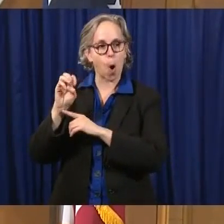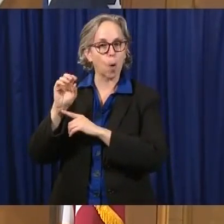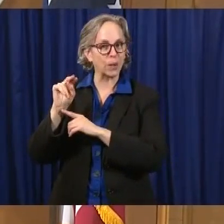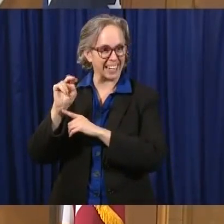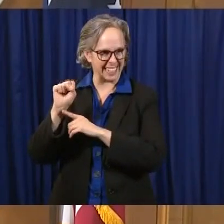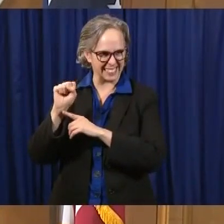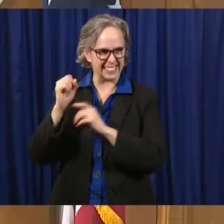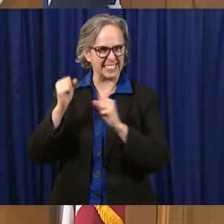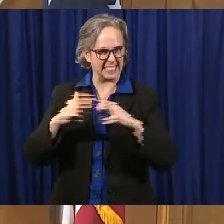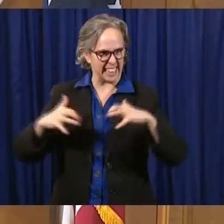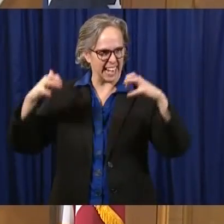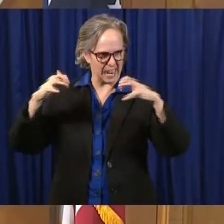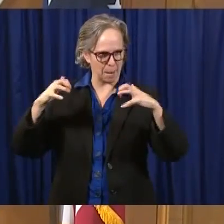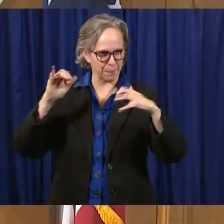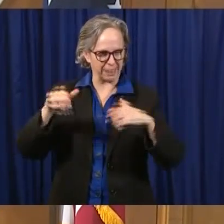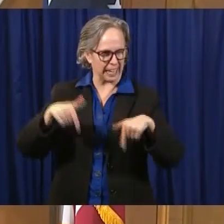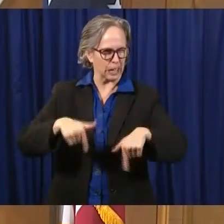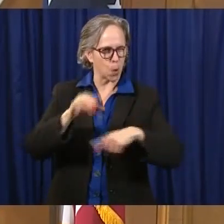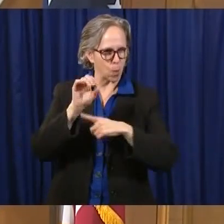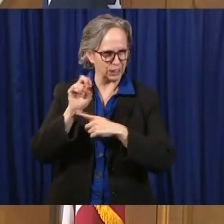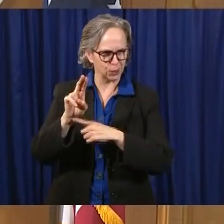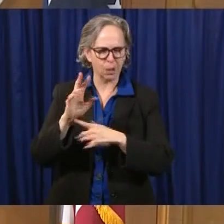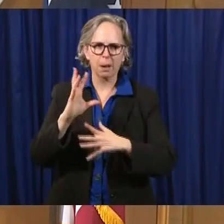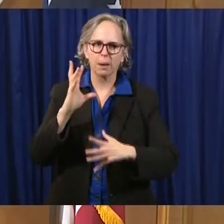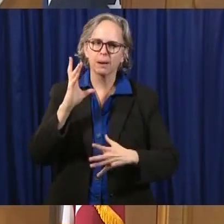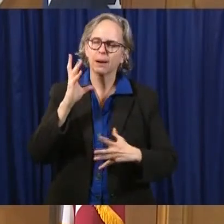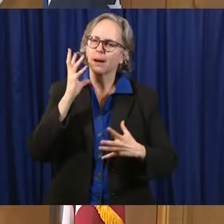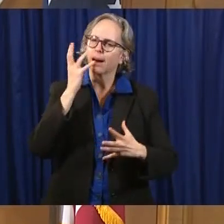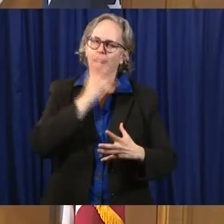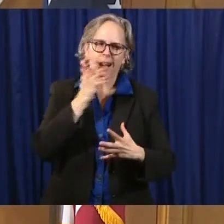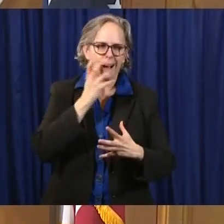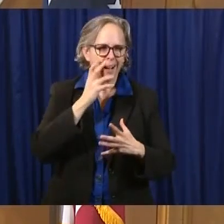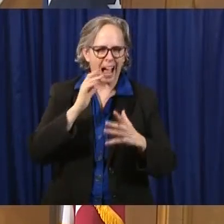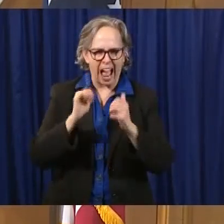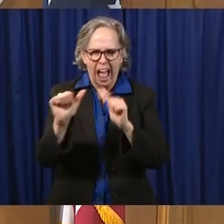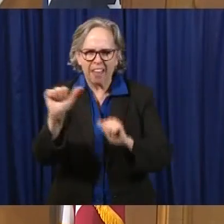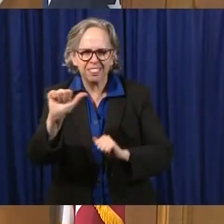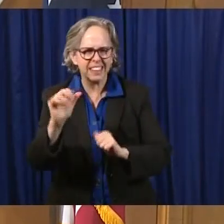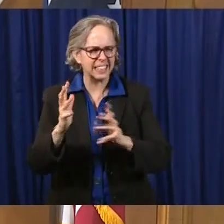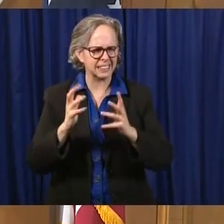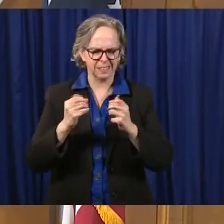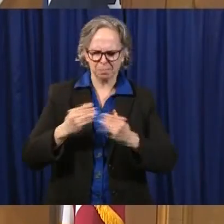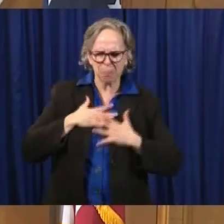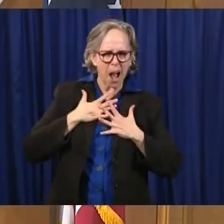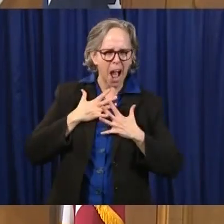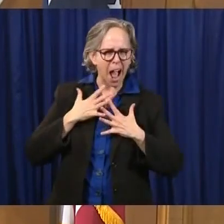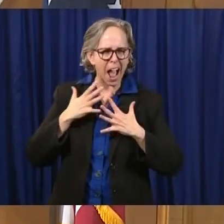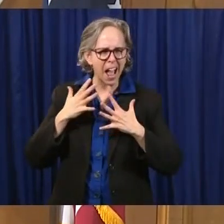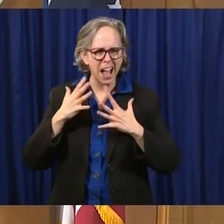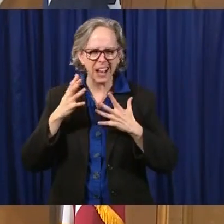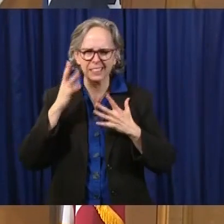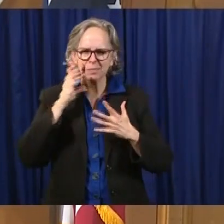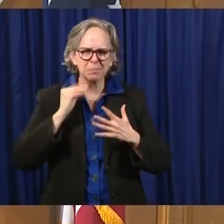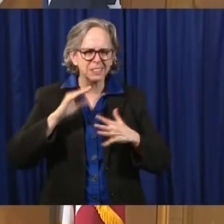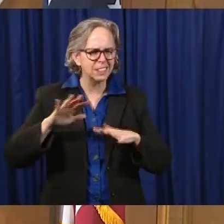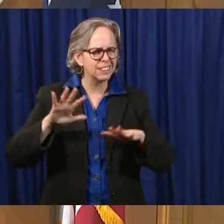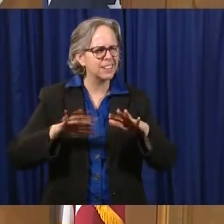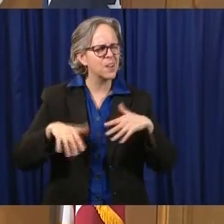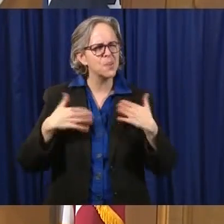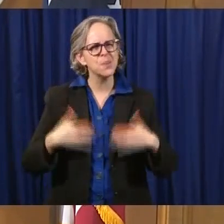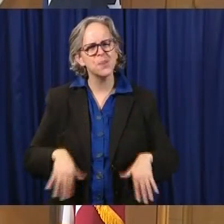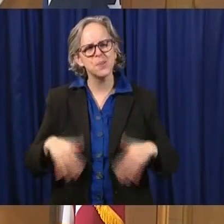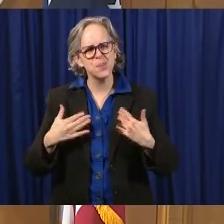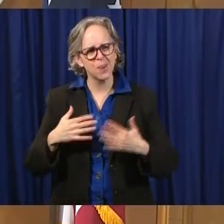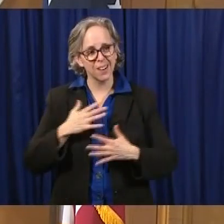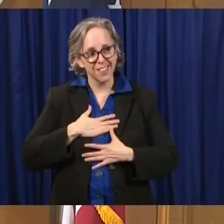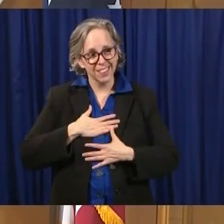the athletes. It was just a very, very inspiring time that I had there. Obviously, because